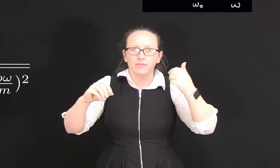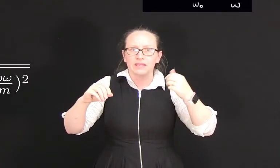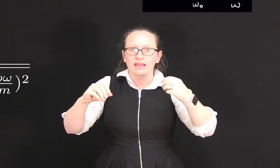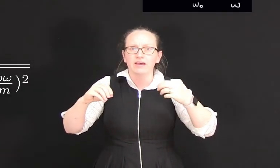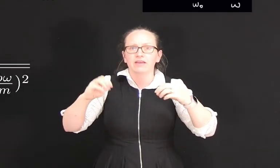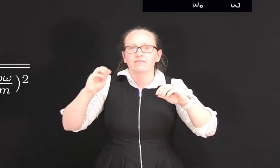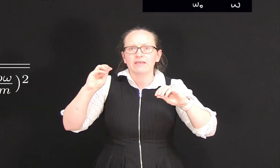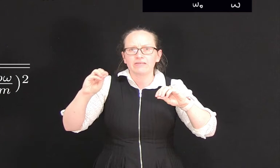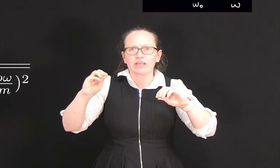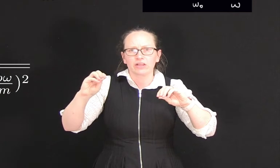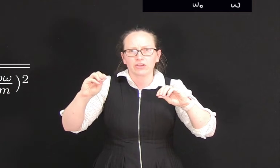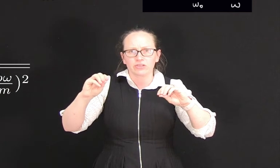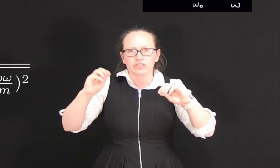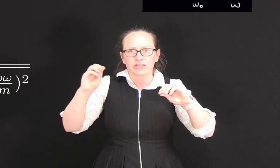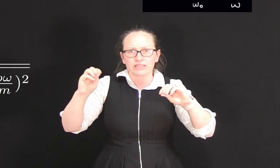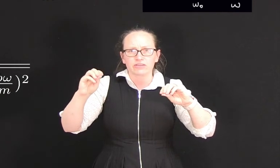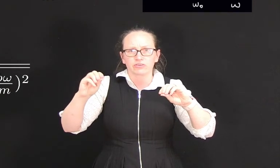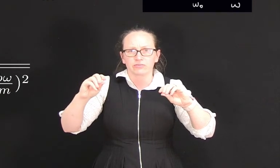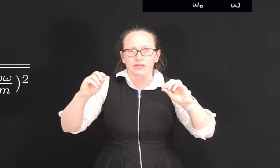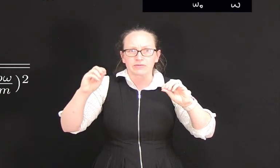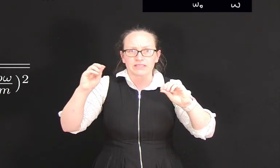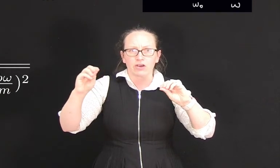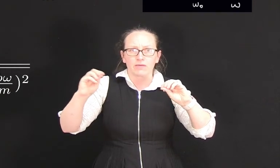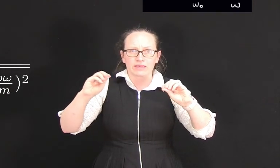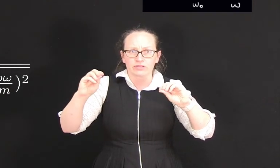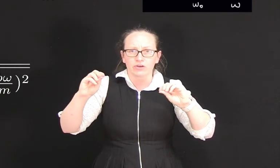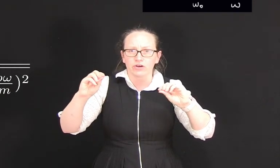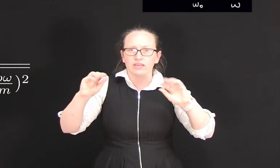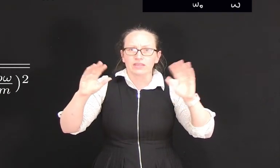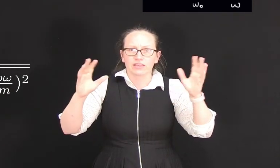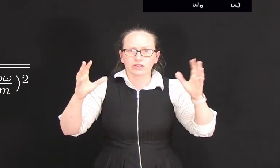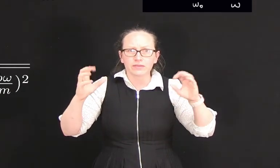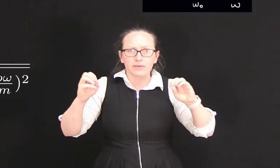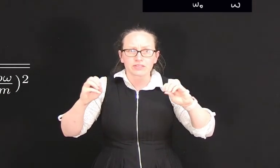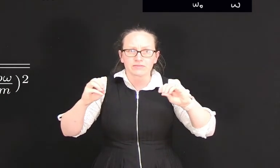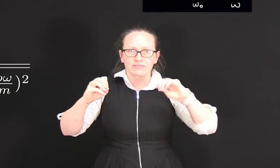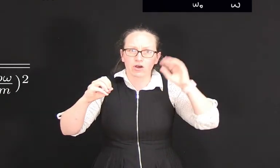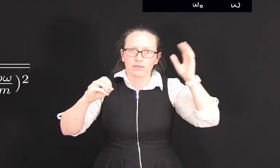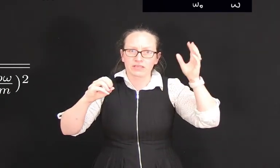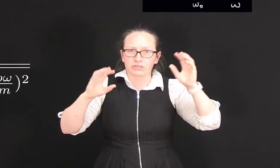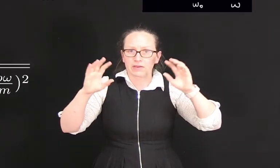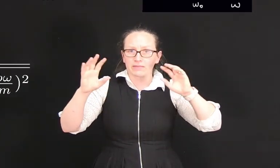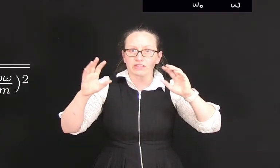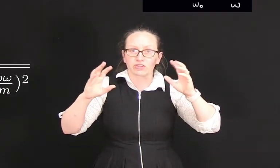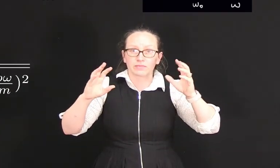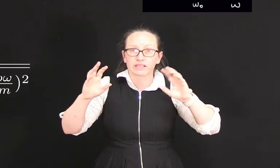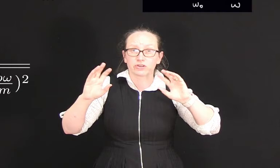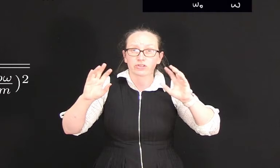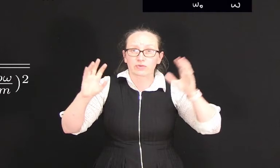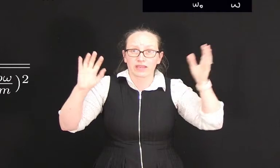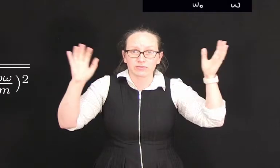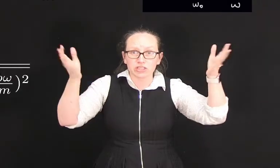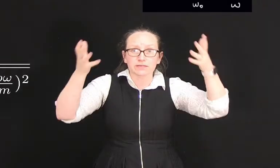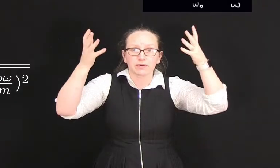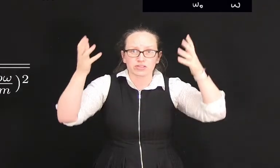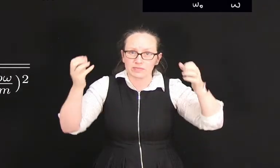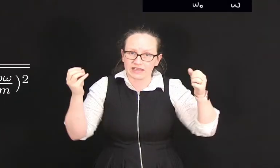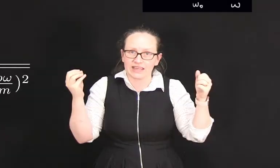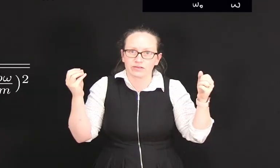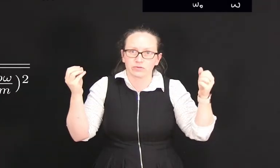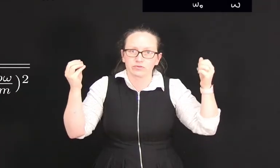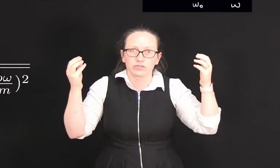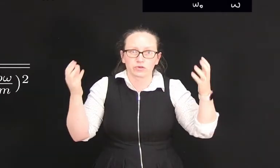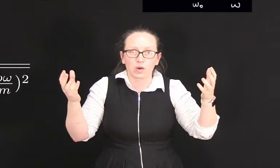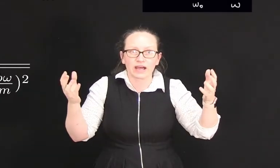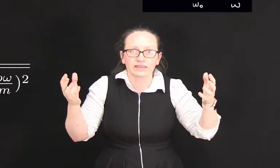frequency, omega, very close to the natural frequency, omega naught, then on the bottom we've got omega squared minus omega naught squared, which is